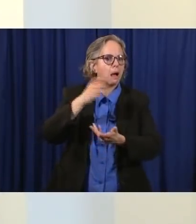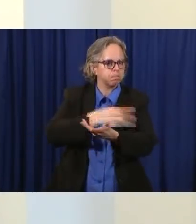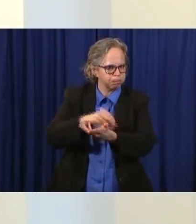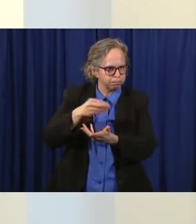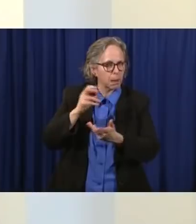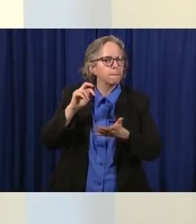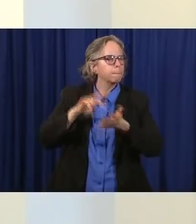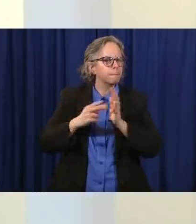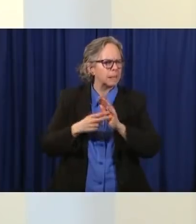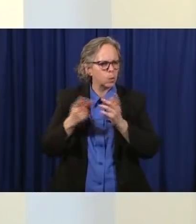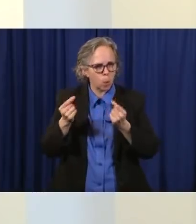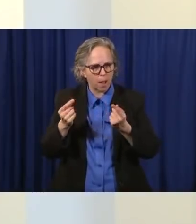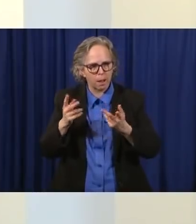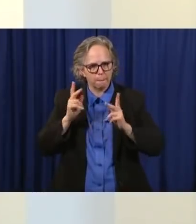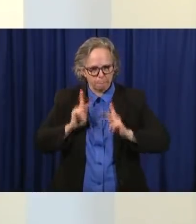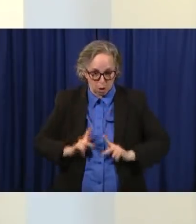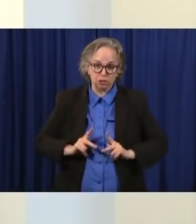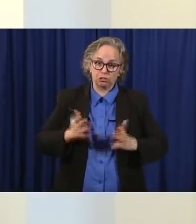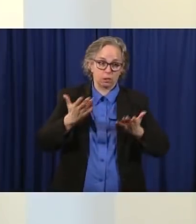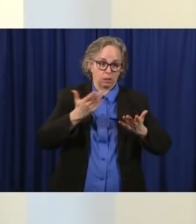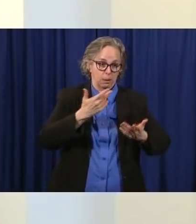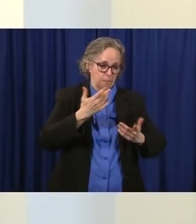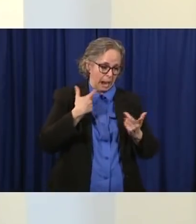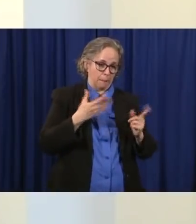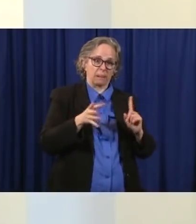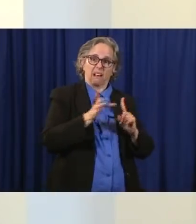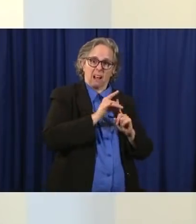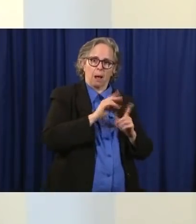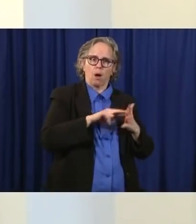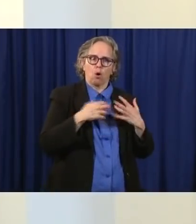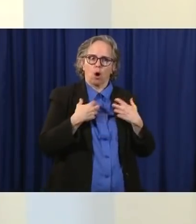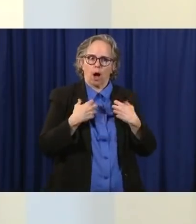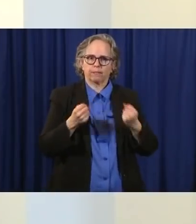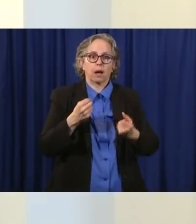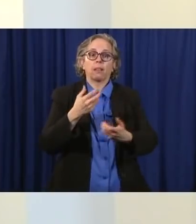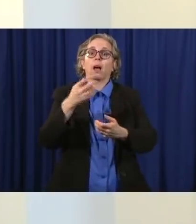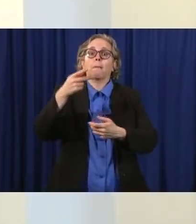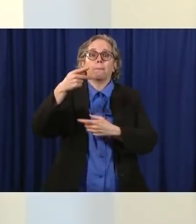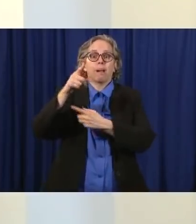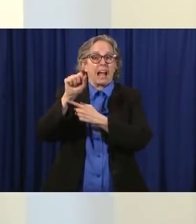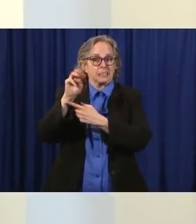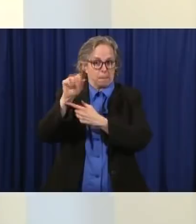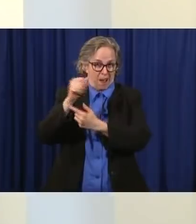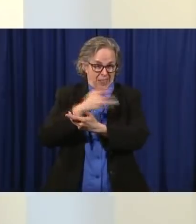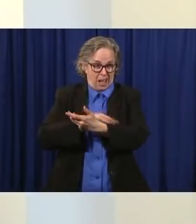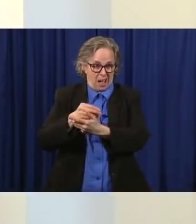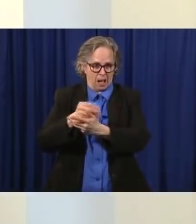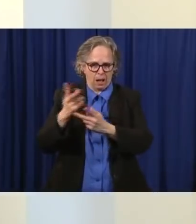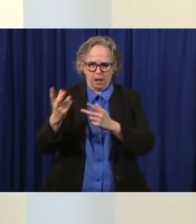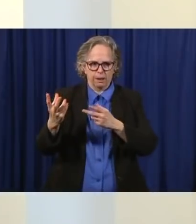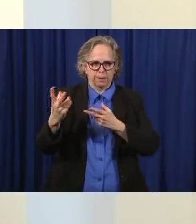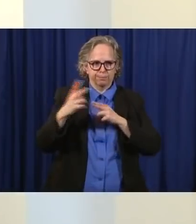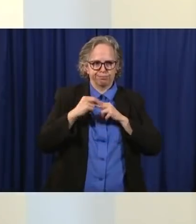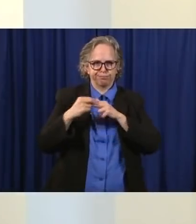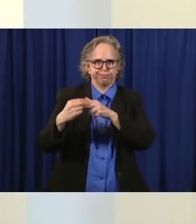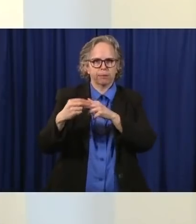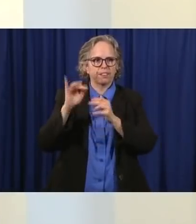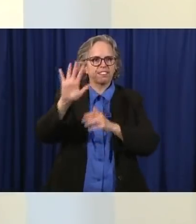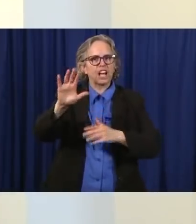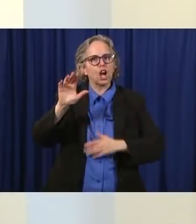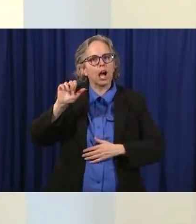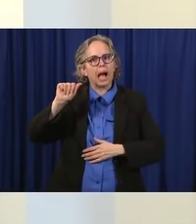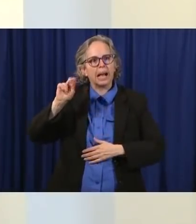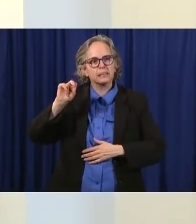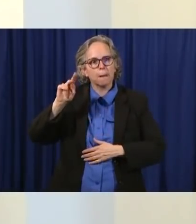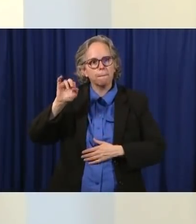fought off the disease in a patient who is now fighting the disease, and that can be life-saving. Stopping this inflammatory